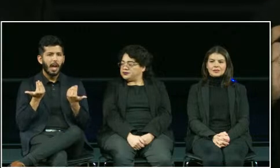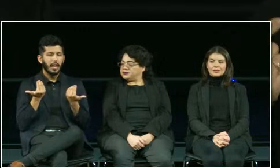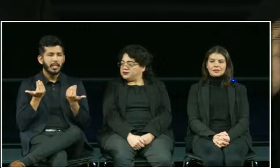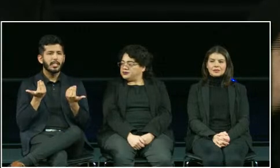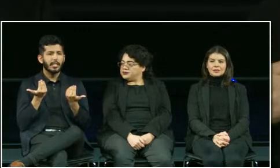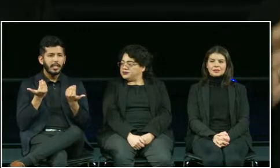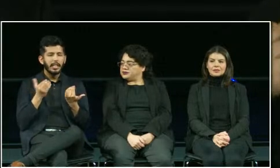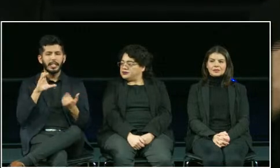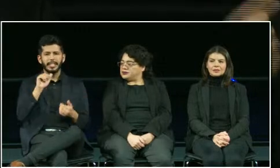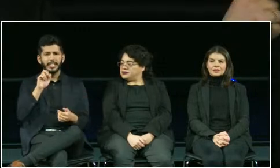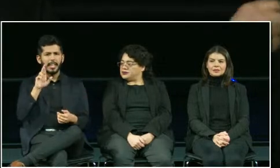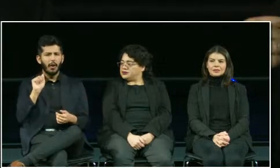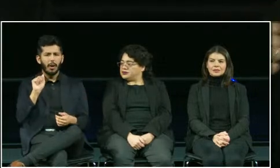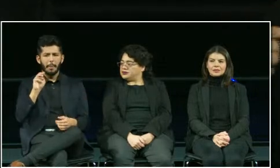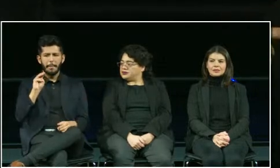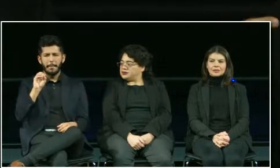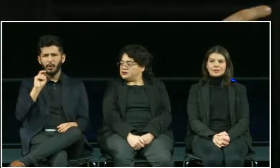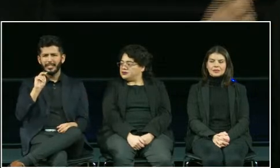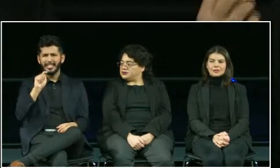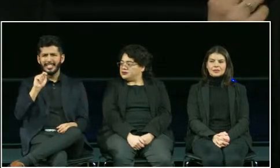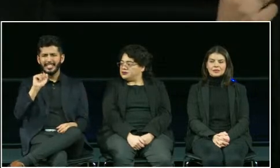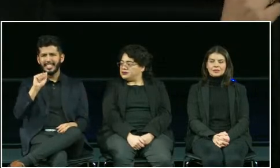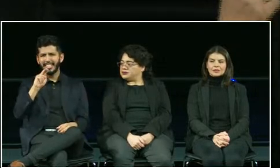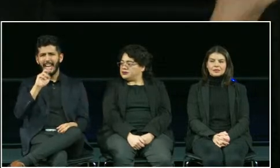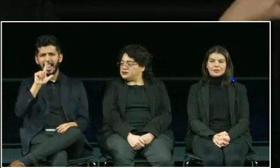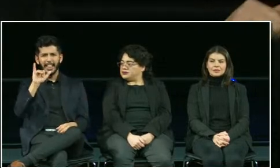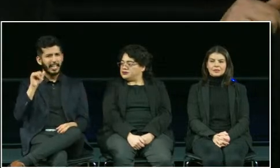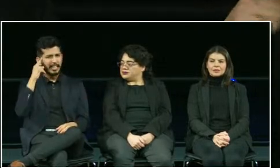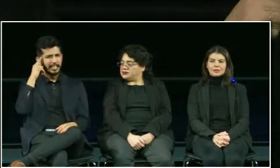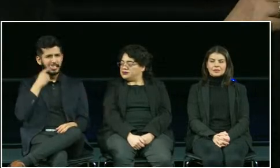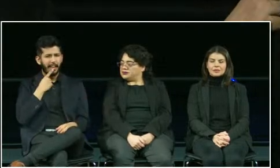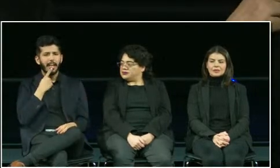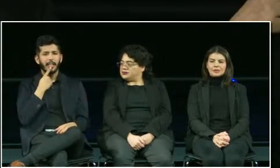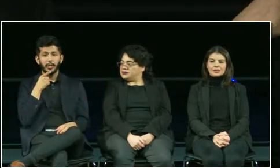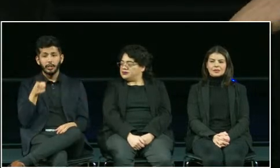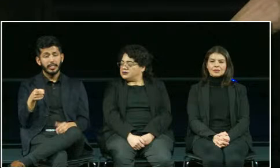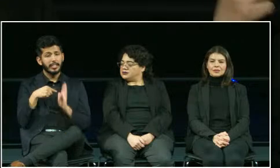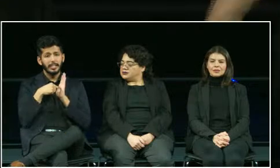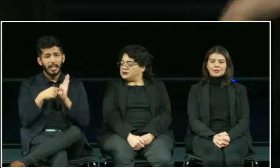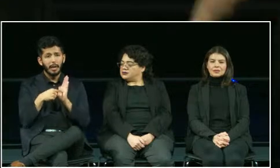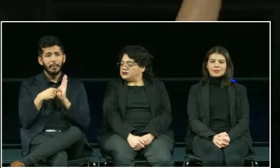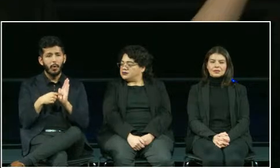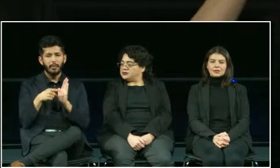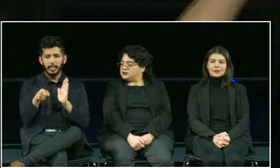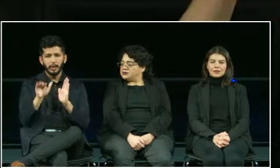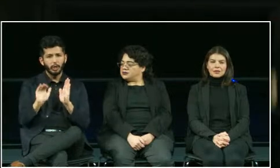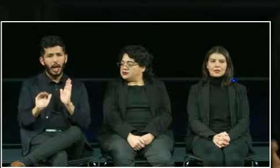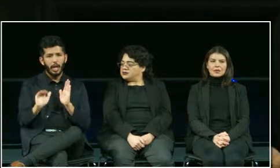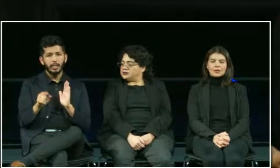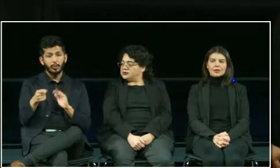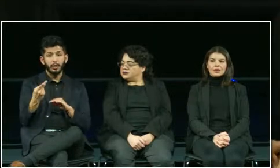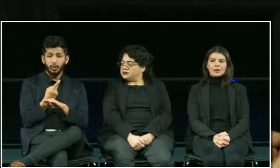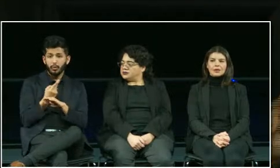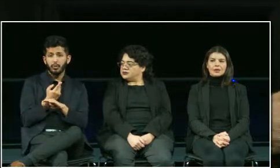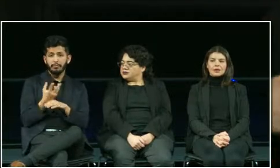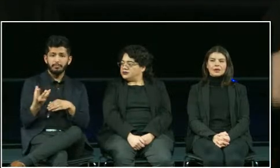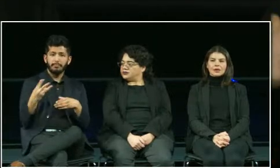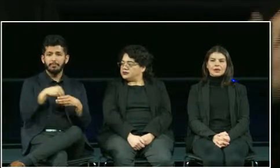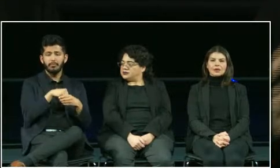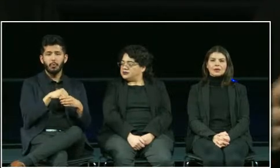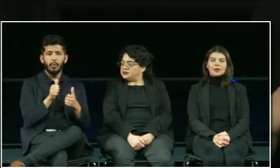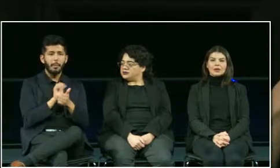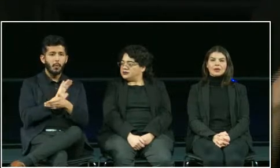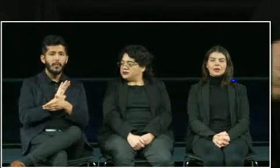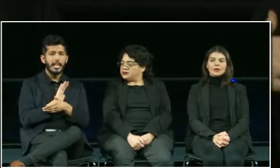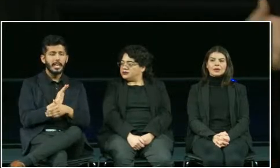Montanari, she is an example of child that was used for a